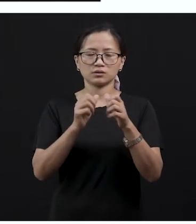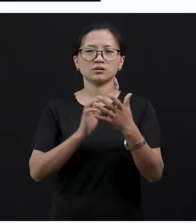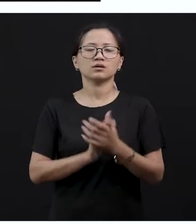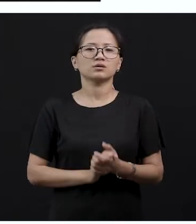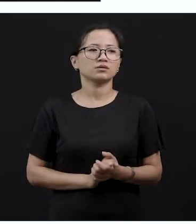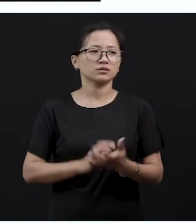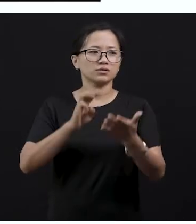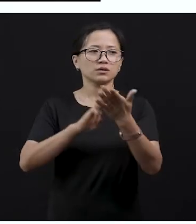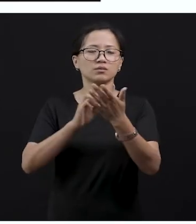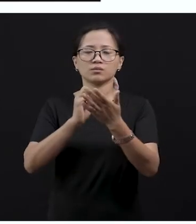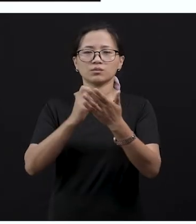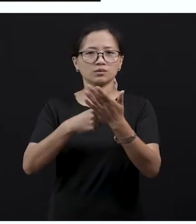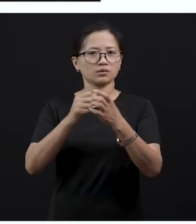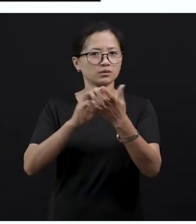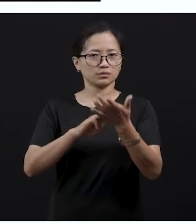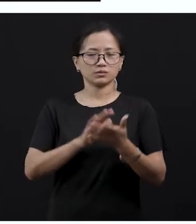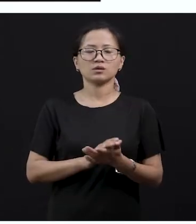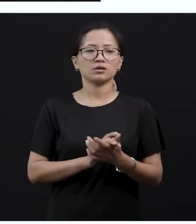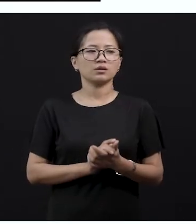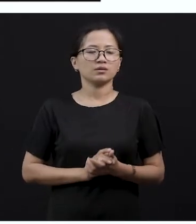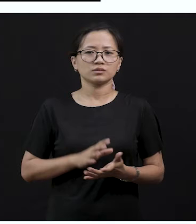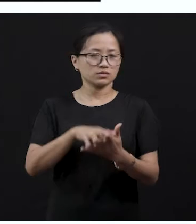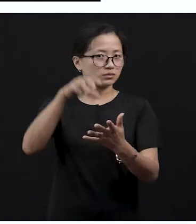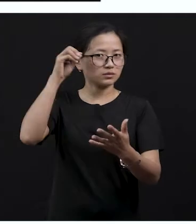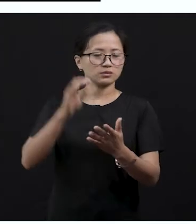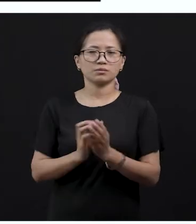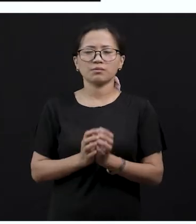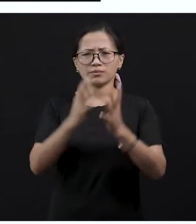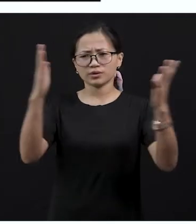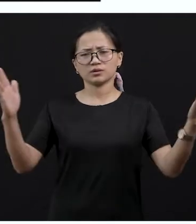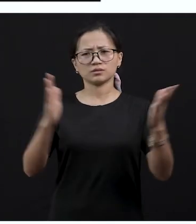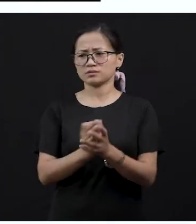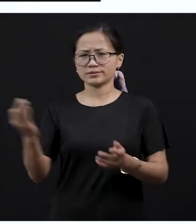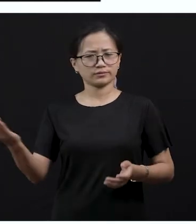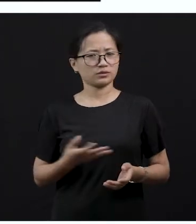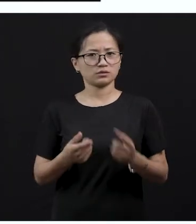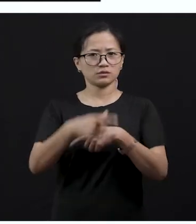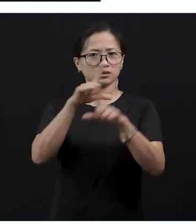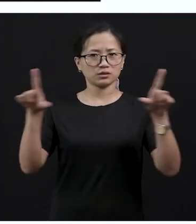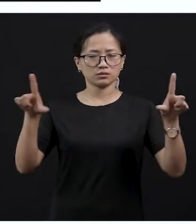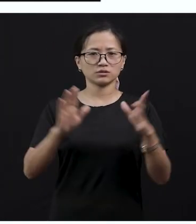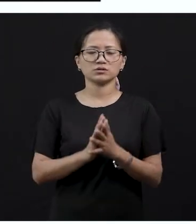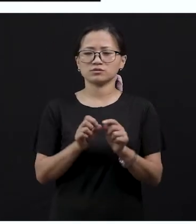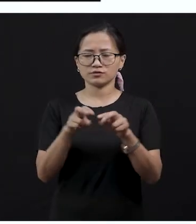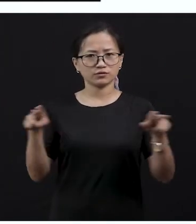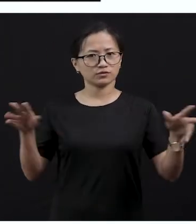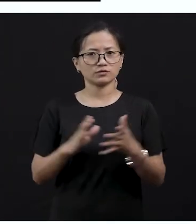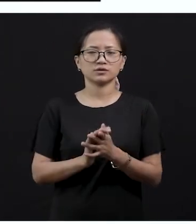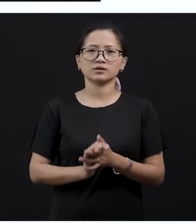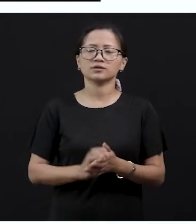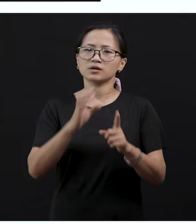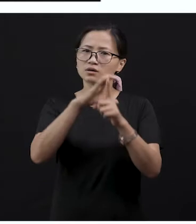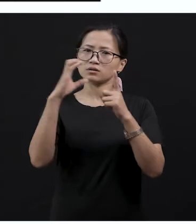took advantage, and he learned many new languages. He also learned about different